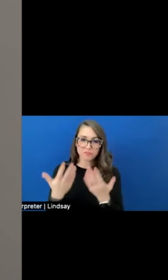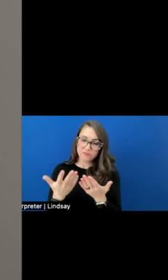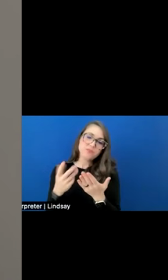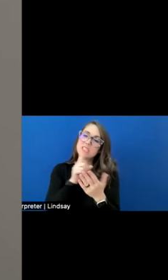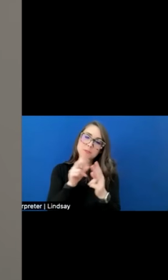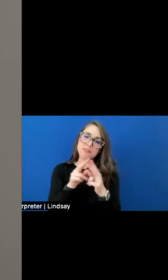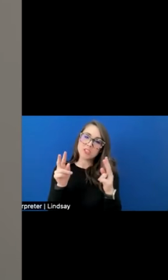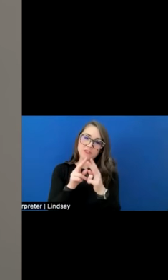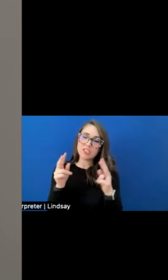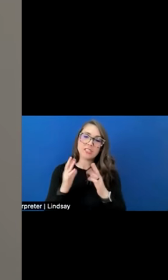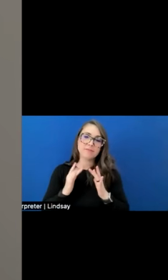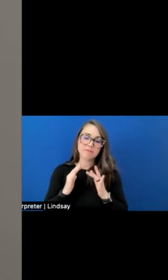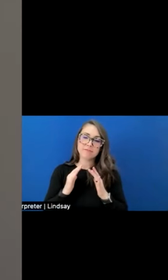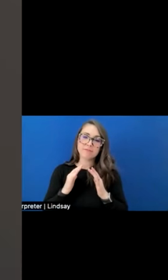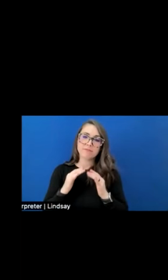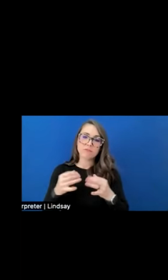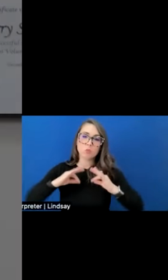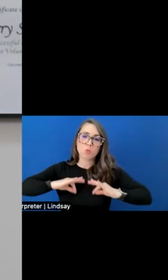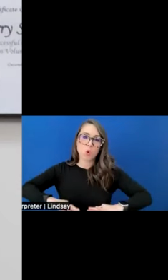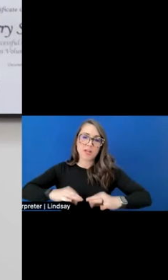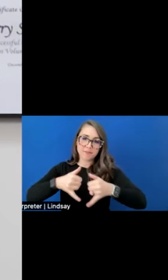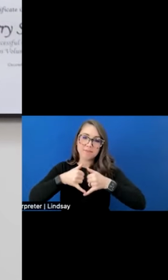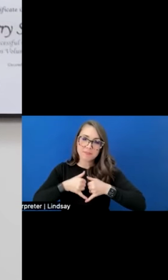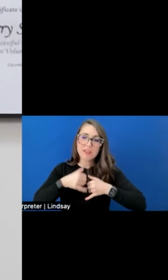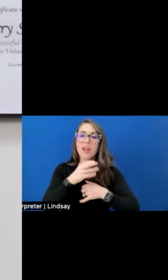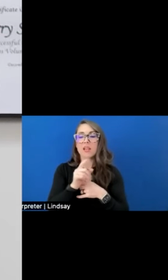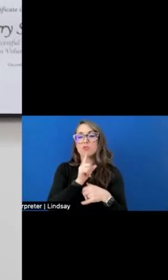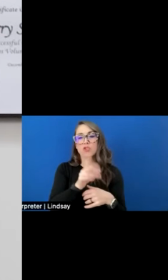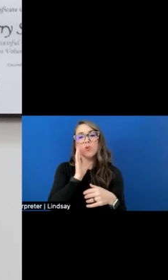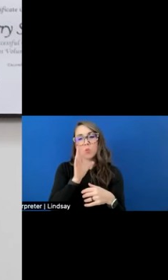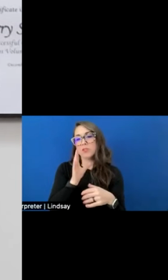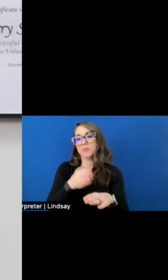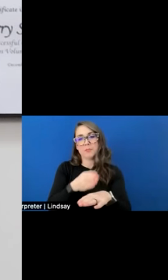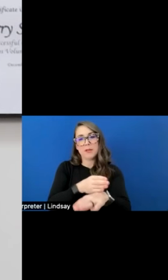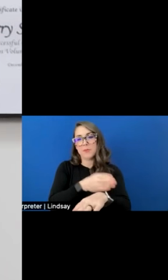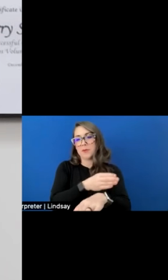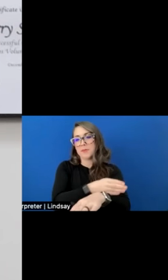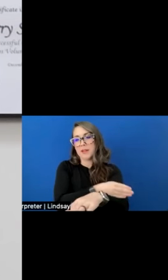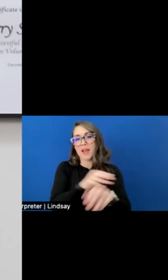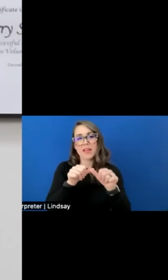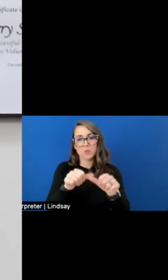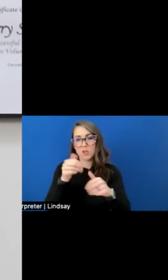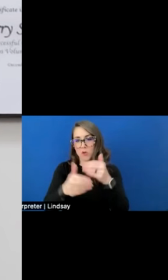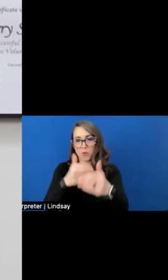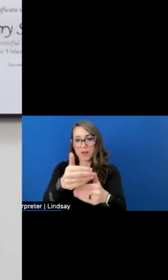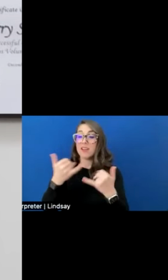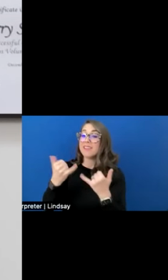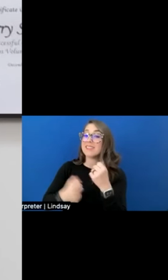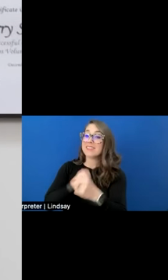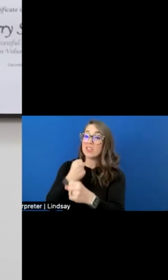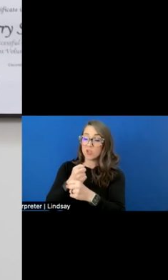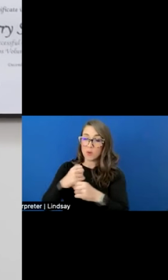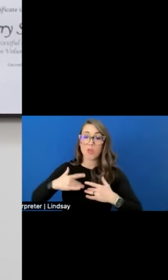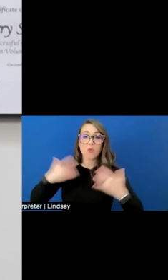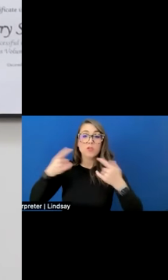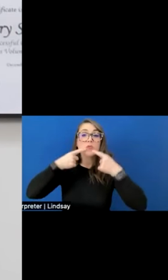it's only going to get better as we go forward. This year, we are thrilled to announce two new developments. The board has voted to include